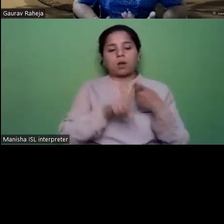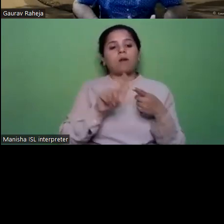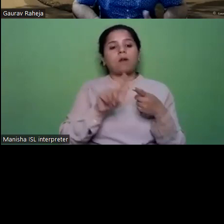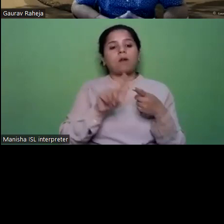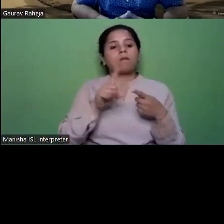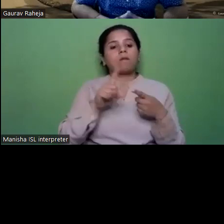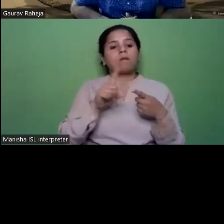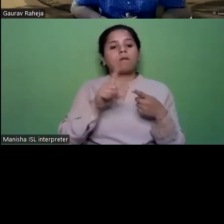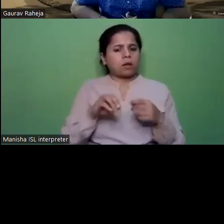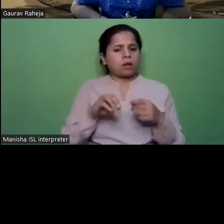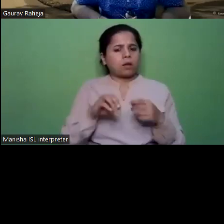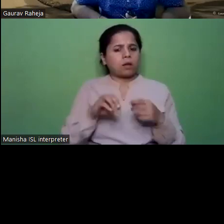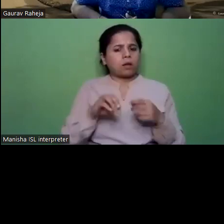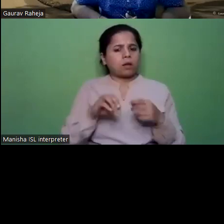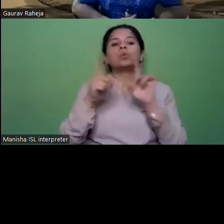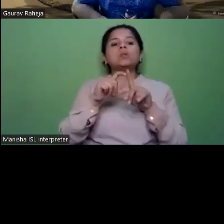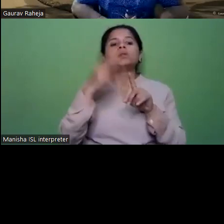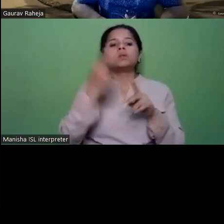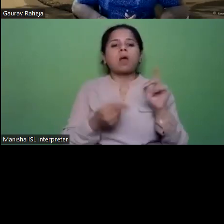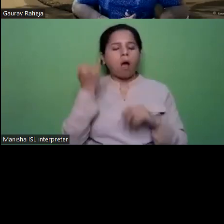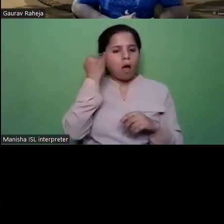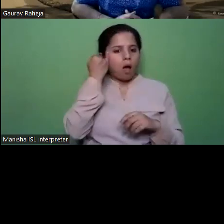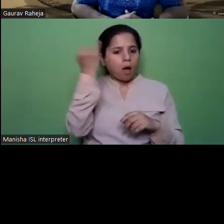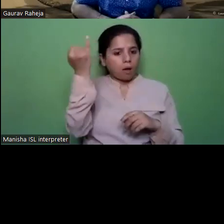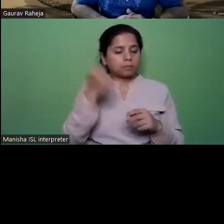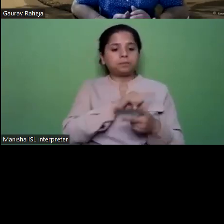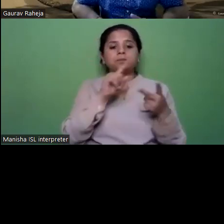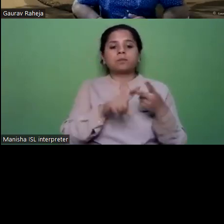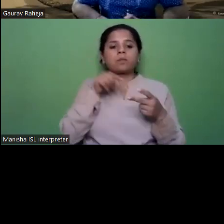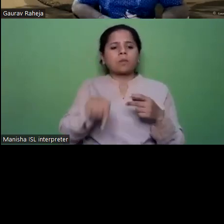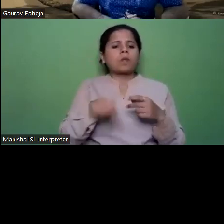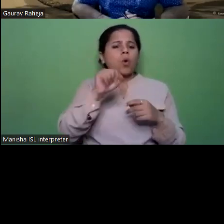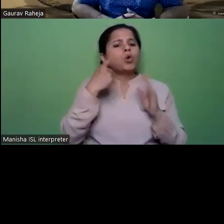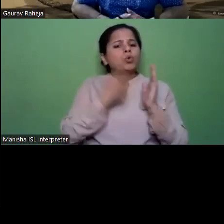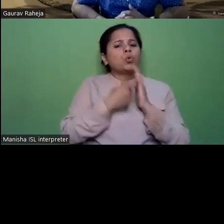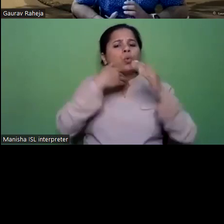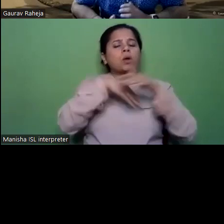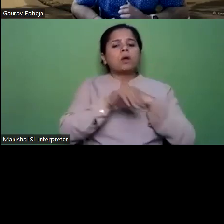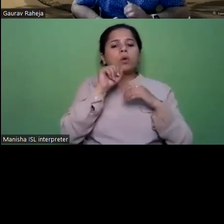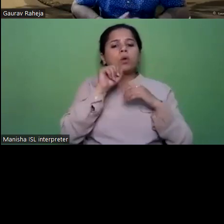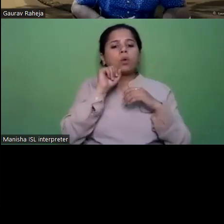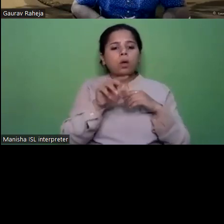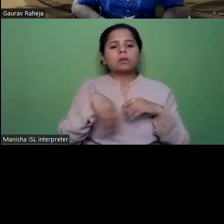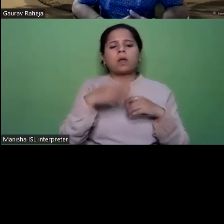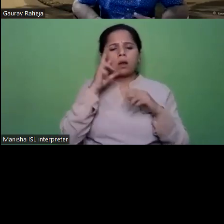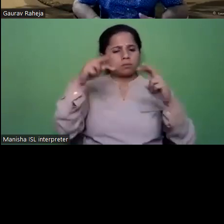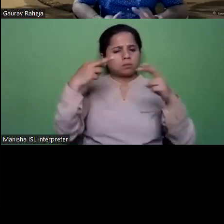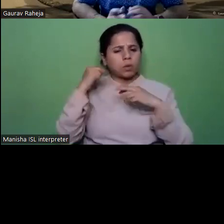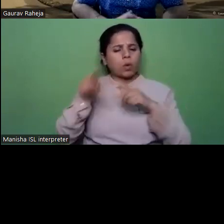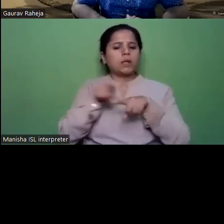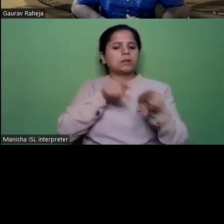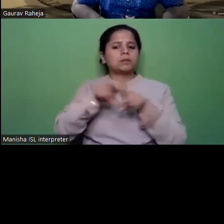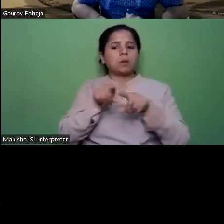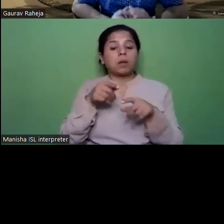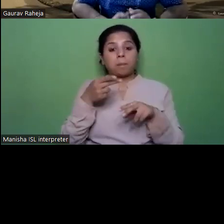the evolution of universal design as an idea, understand key principles, and reflect a little on the examples. But while we